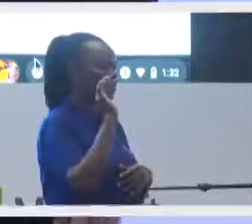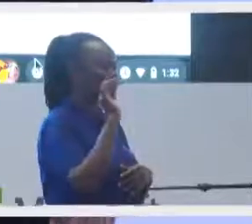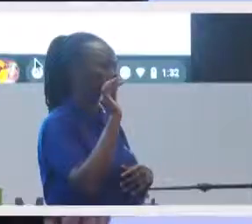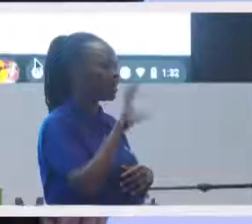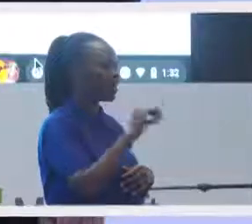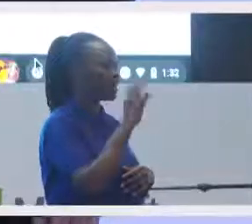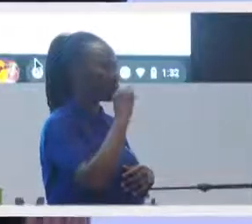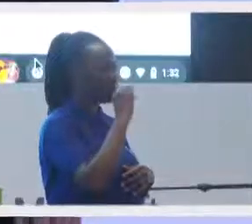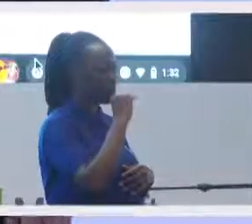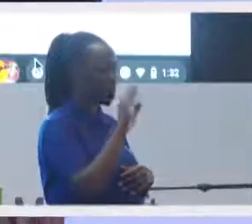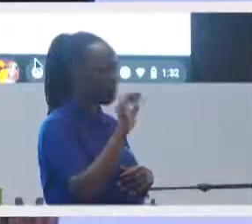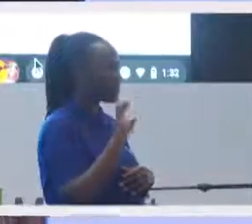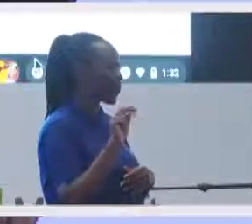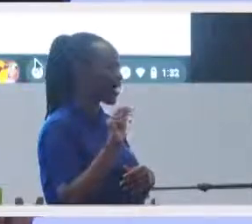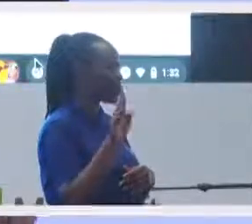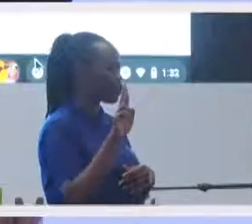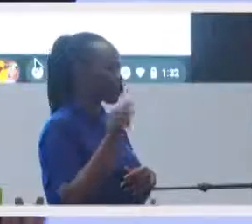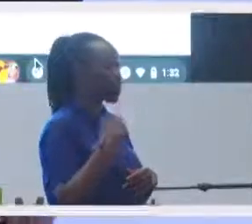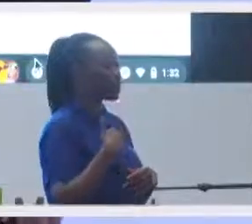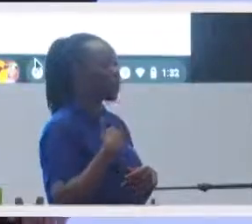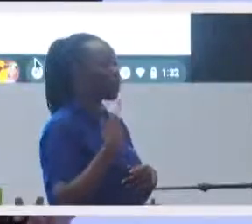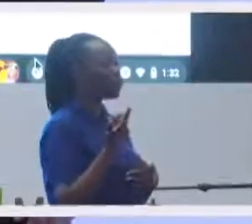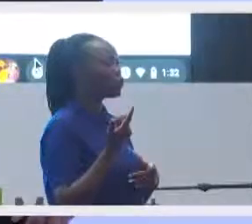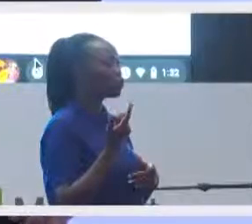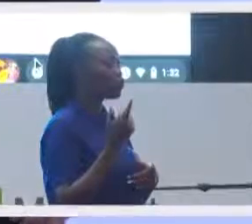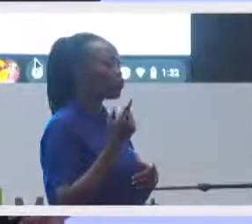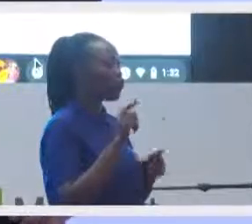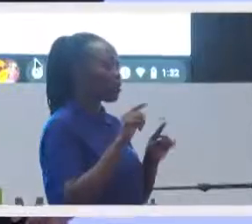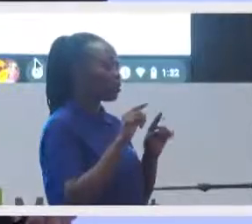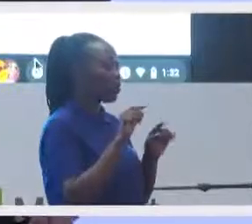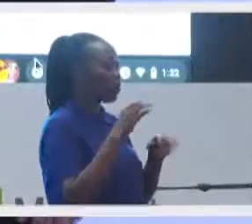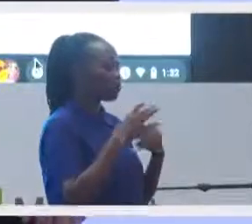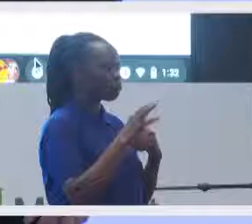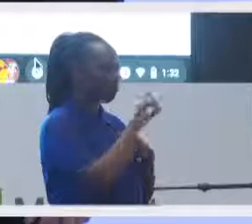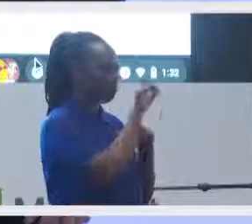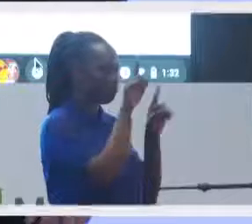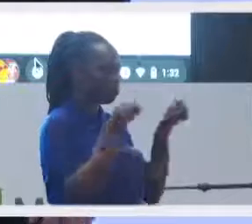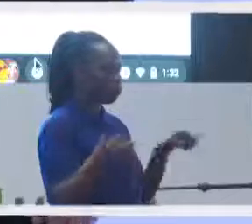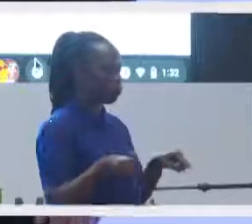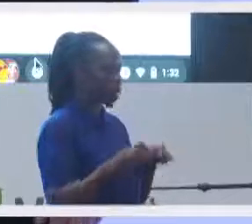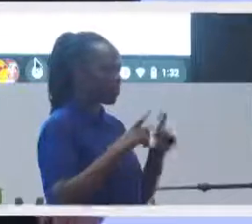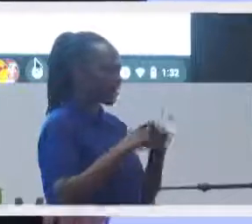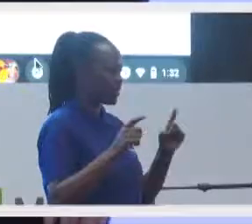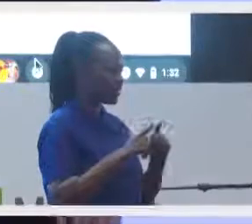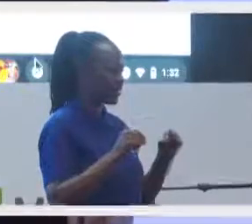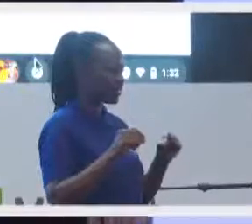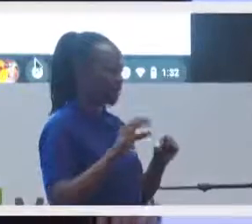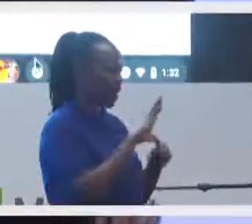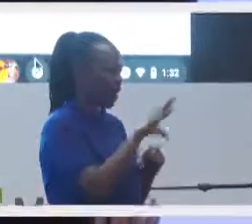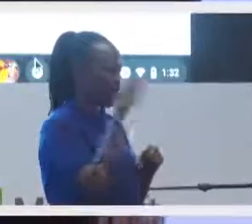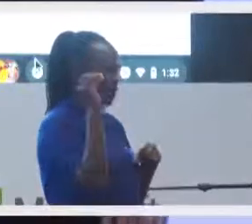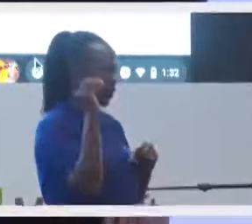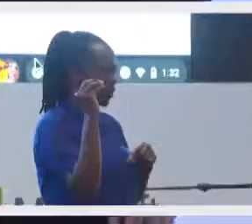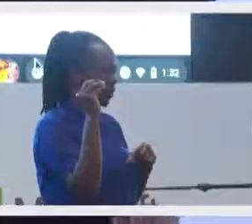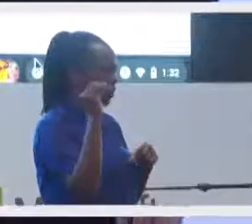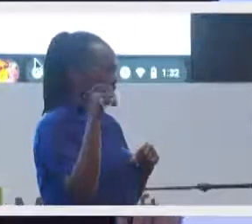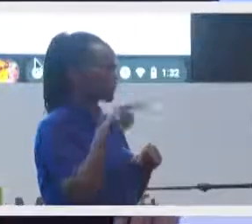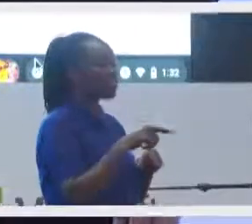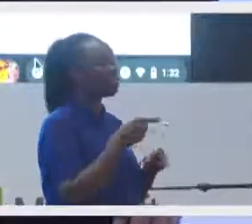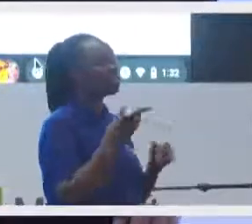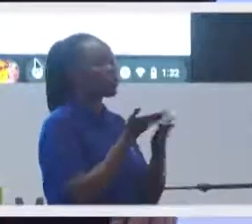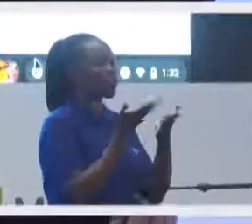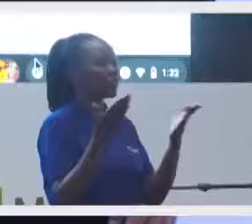menu, and then I'm going to I'm going to highlight the text that I would like to speak aloud. Now this is also available with keyboard